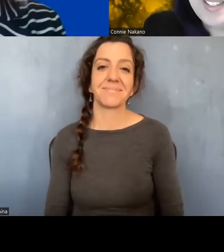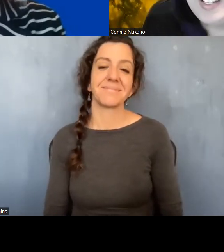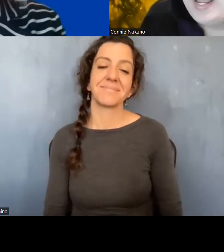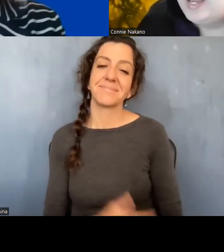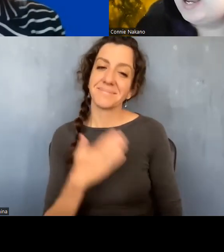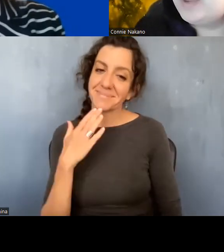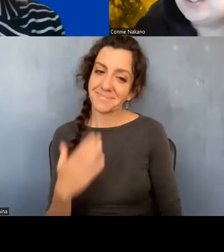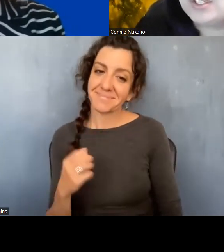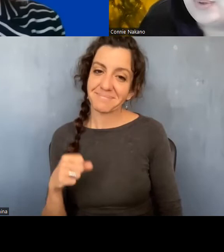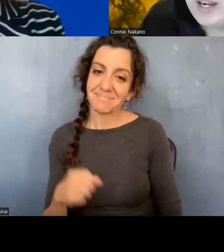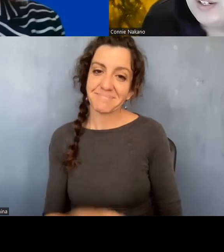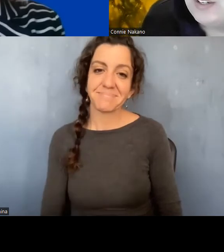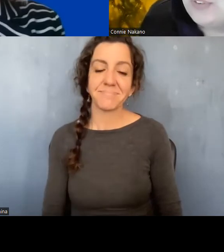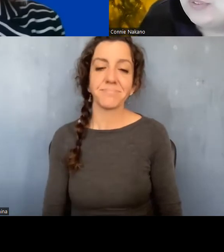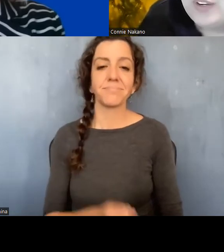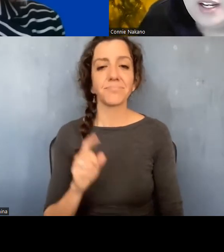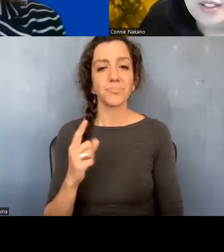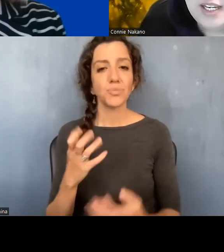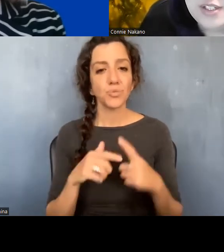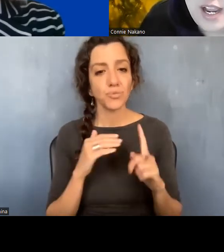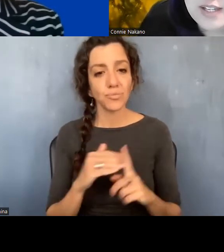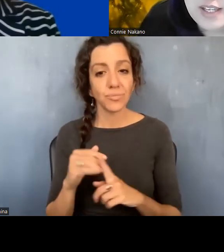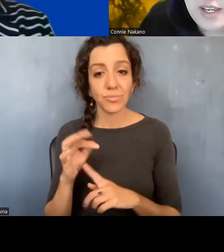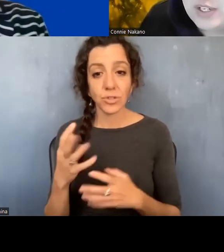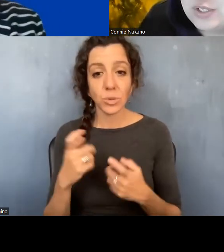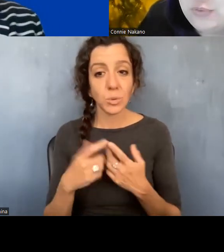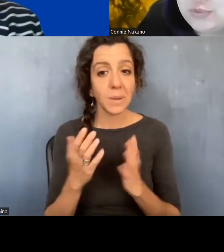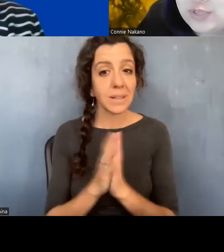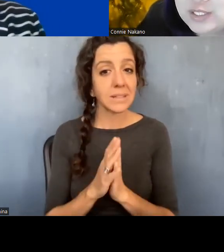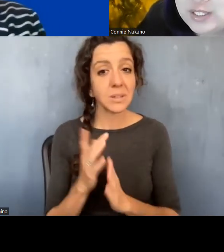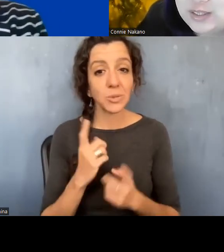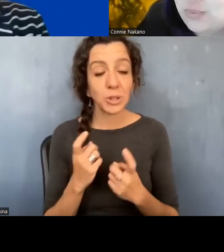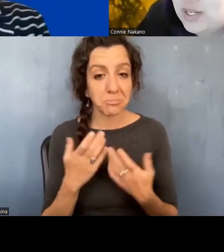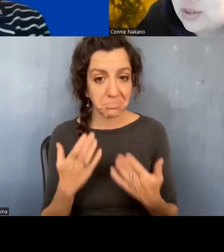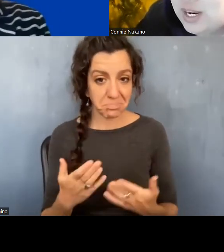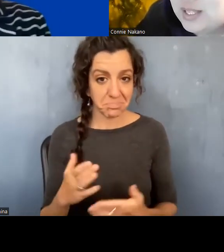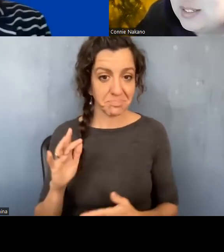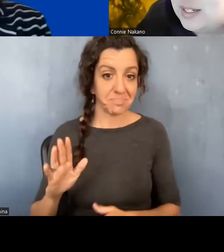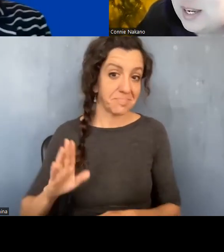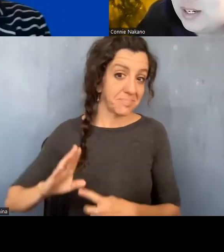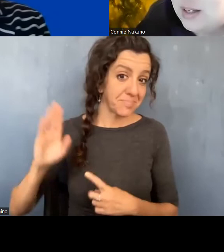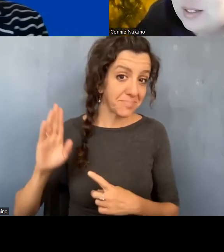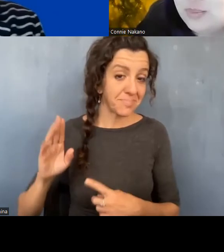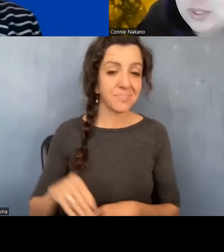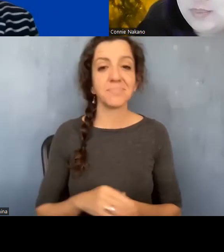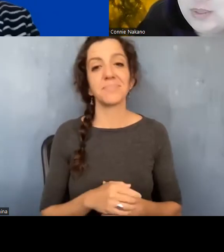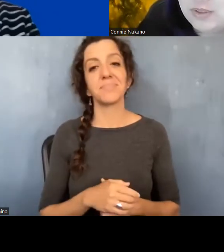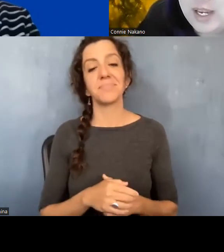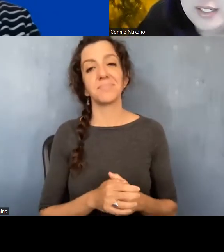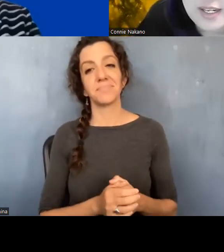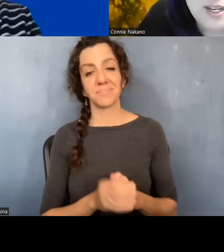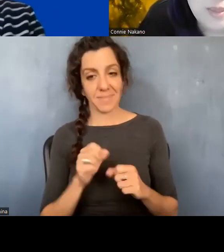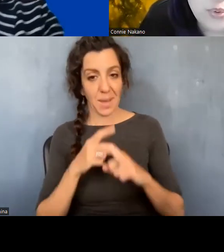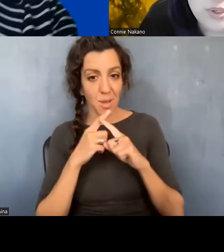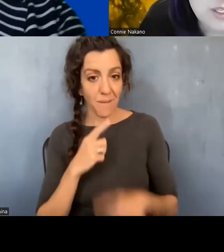Thanks, Susan. And just a reminder, if you'd like to ask a question, feel free to hit the raise your hand icon and we'll unmute your